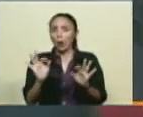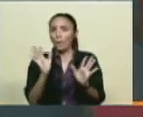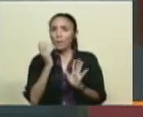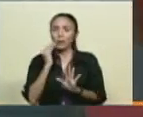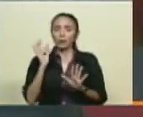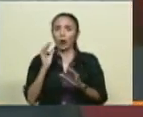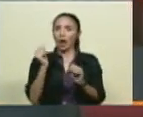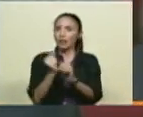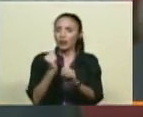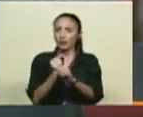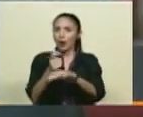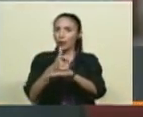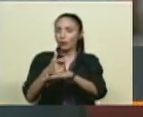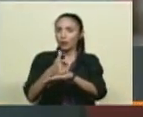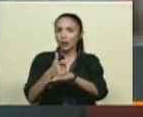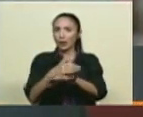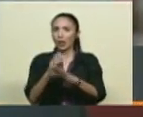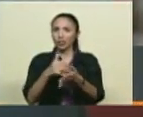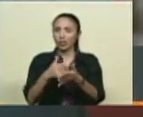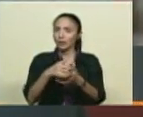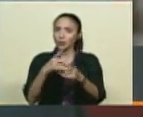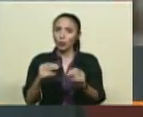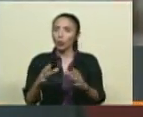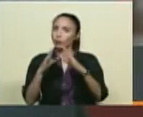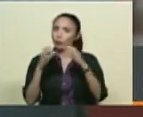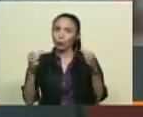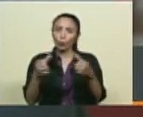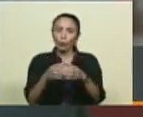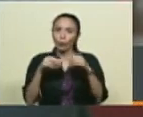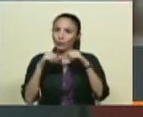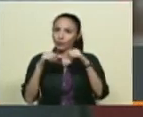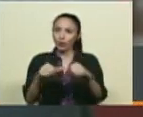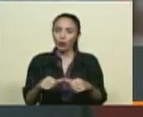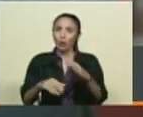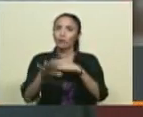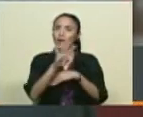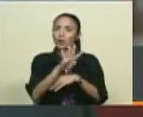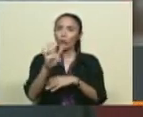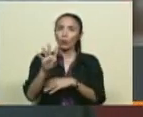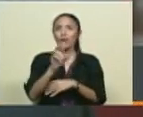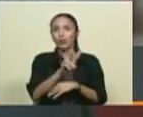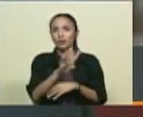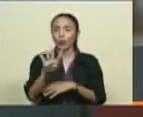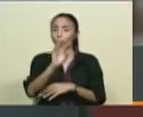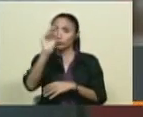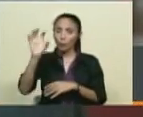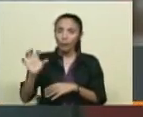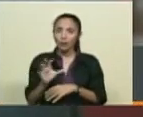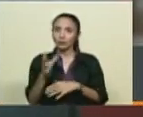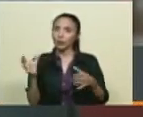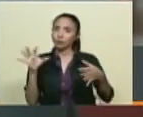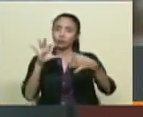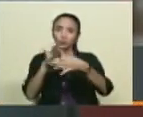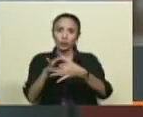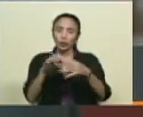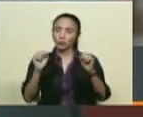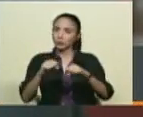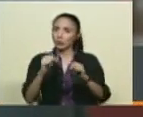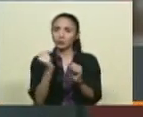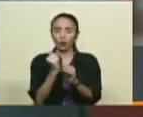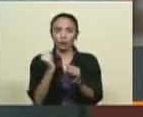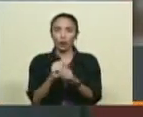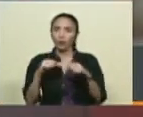gobierno para que los 24 países se mantuvieran firmes en la aplicación de este acuerdo. In the meeting that we